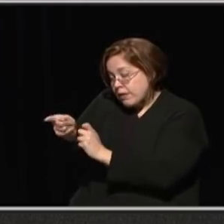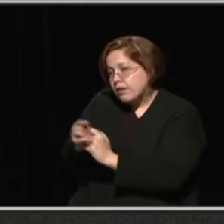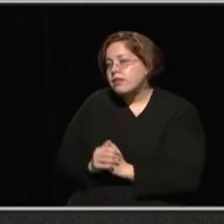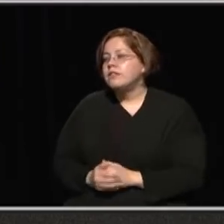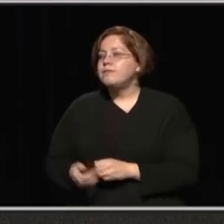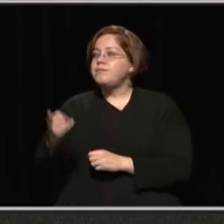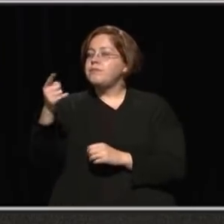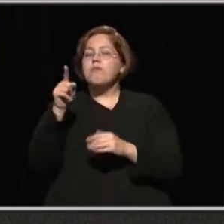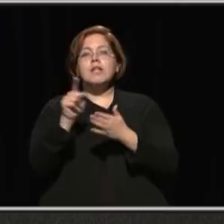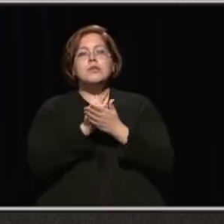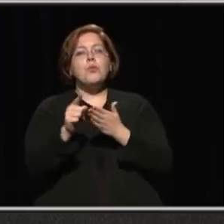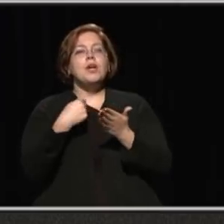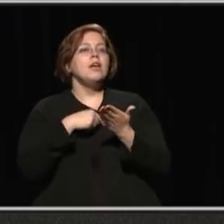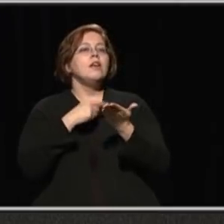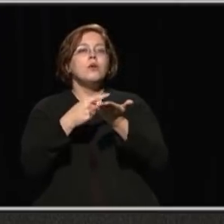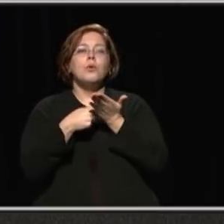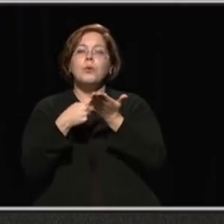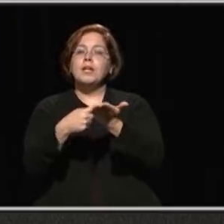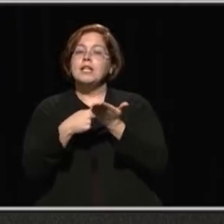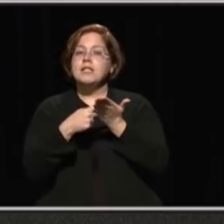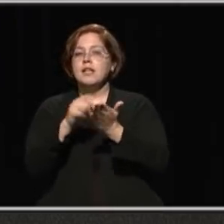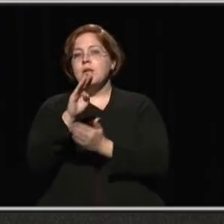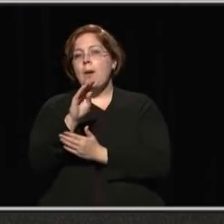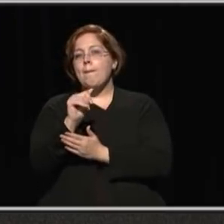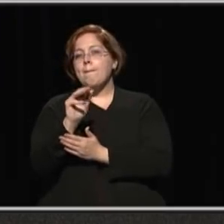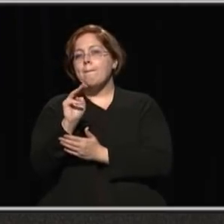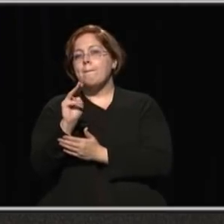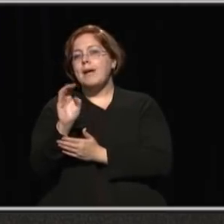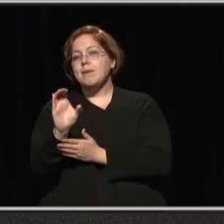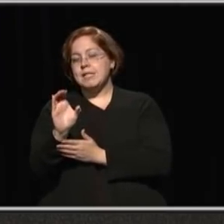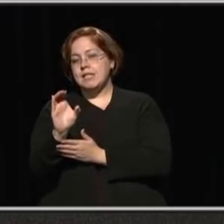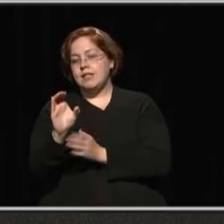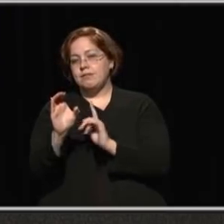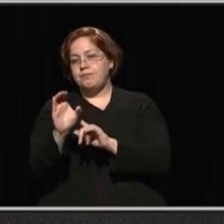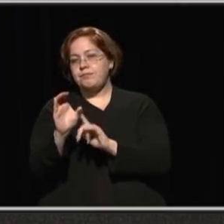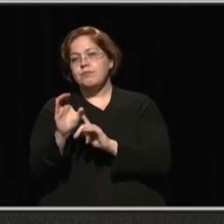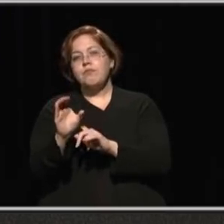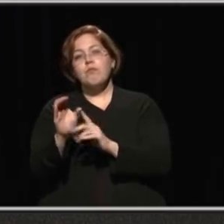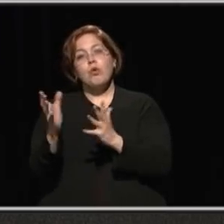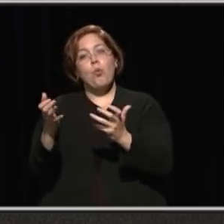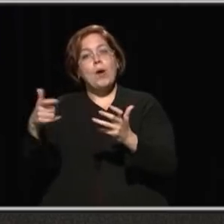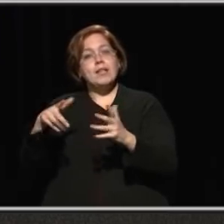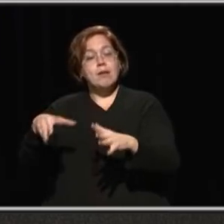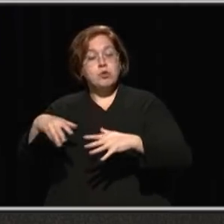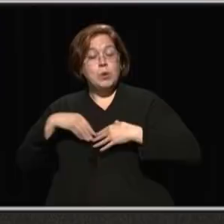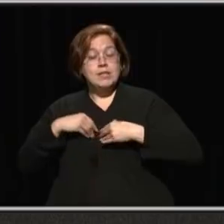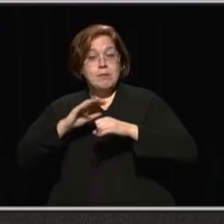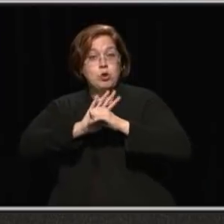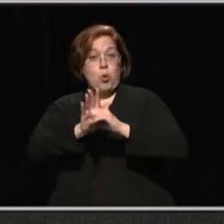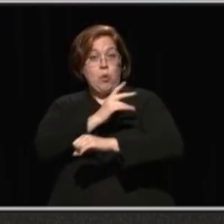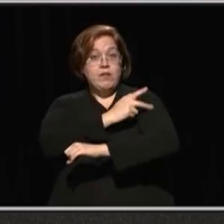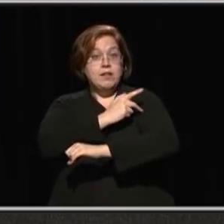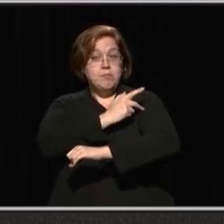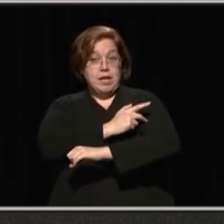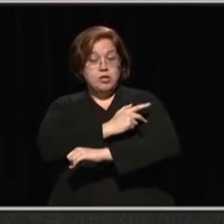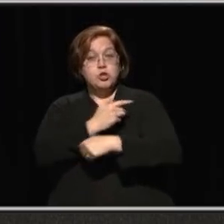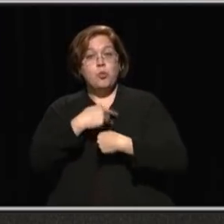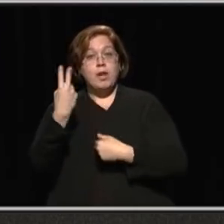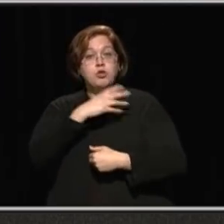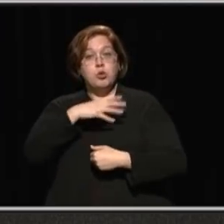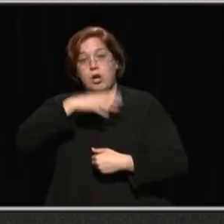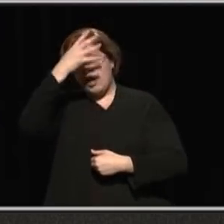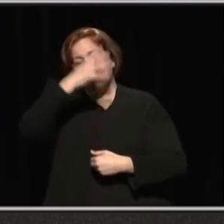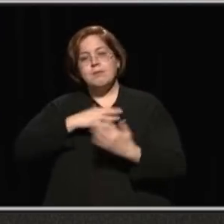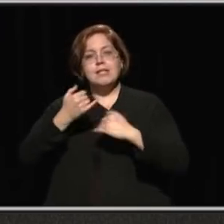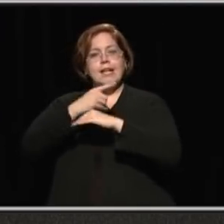Earlier this week, we talked about BAMC and wanting them to accept COVID patients. We had 2 congressmen today send a letter